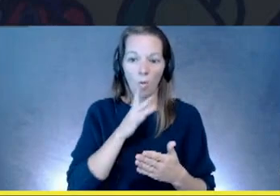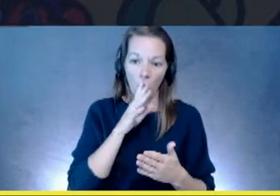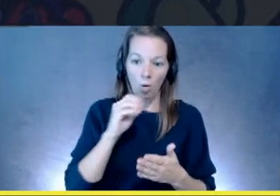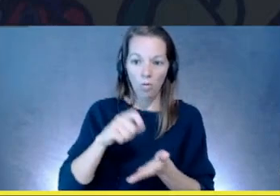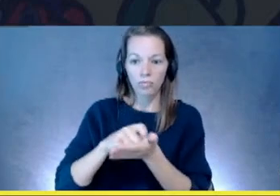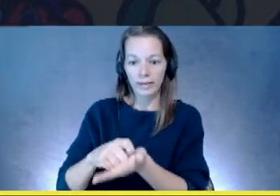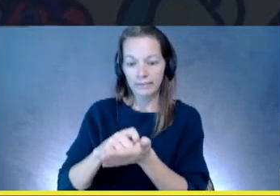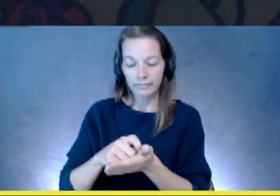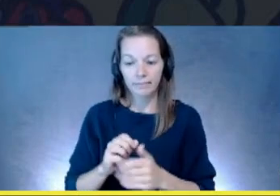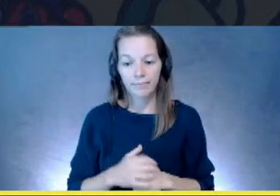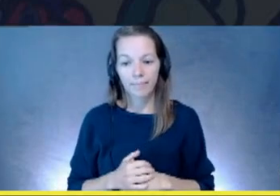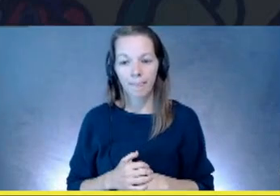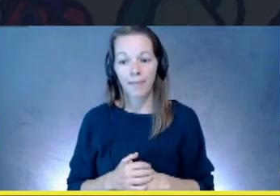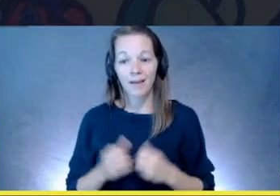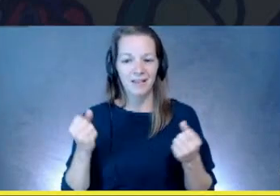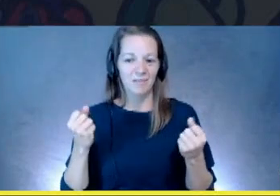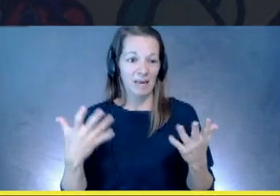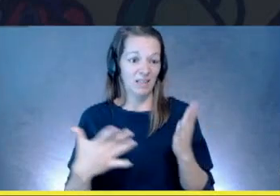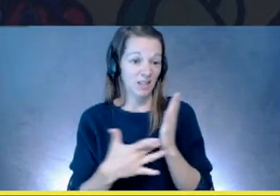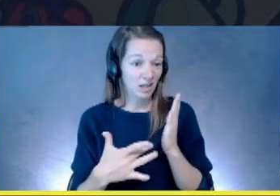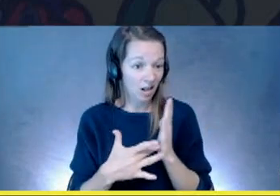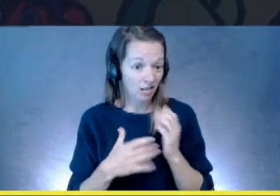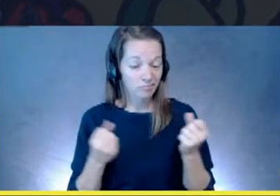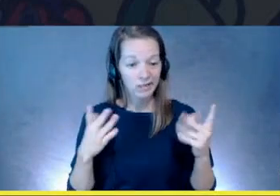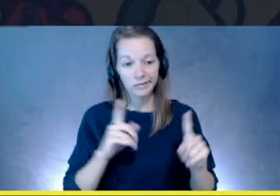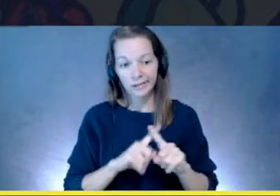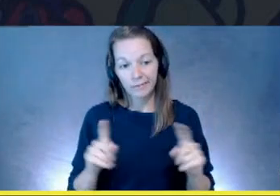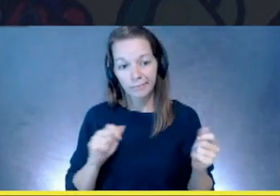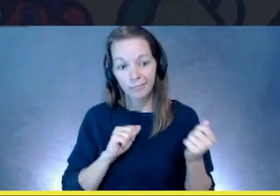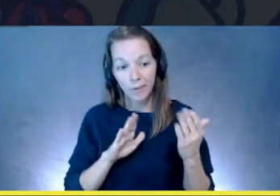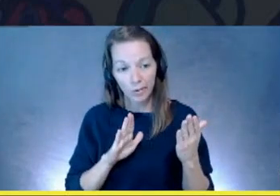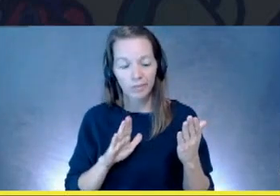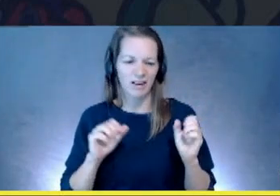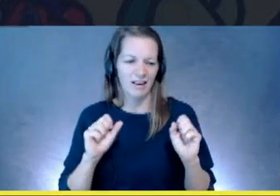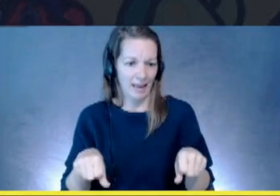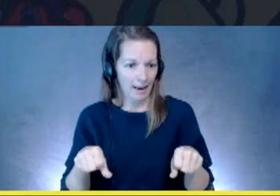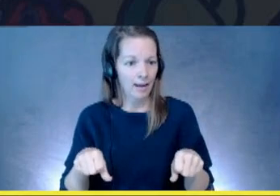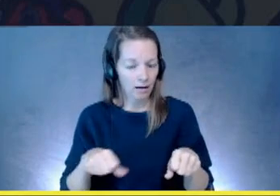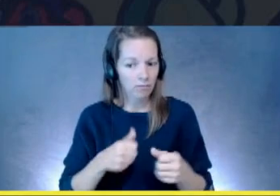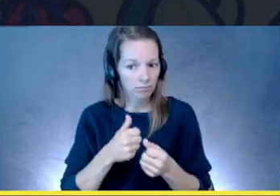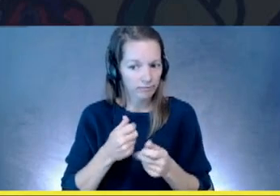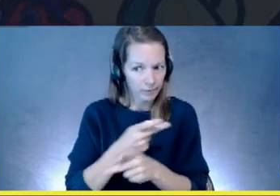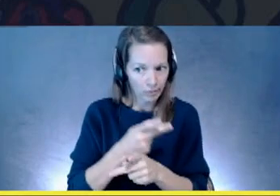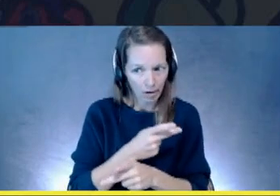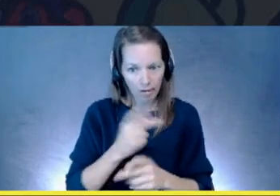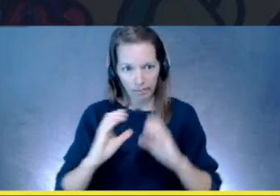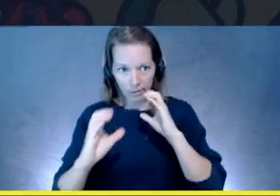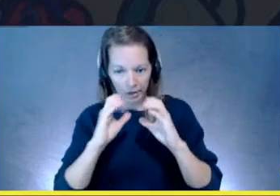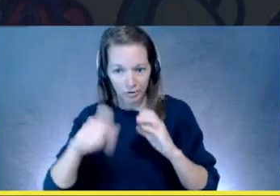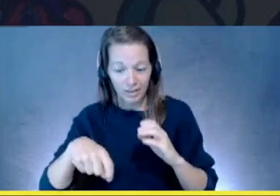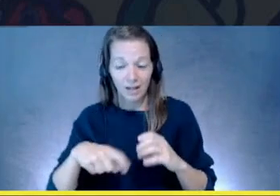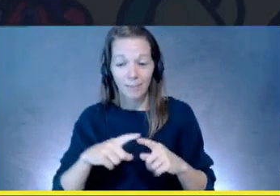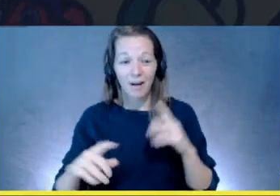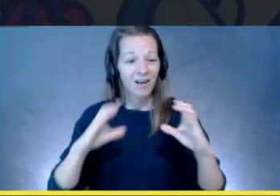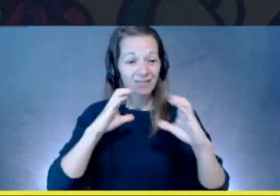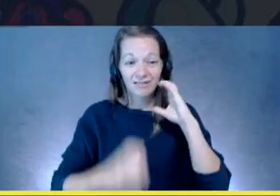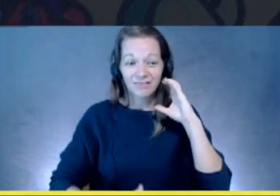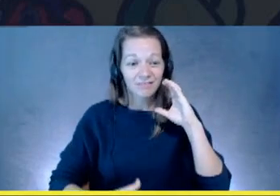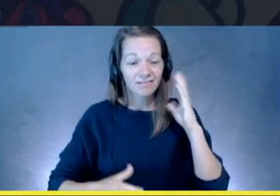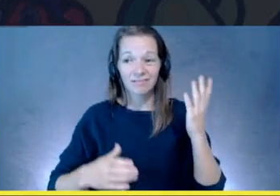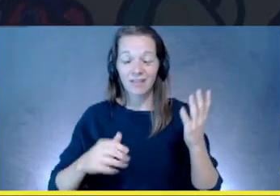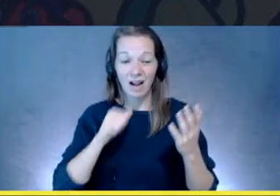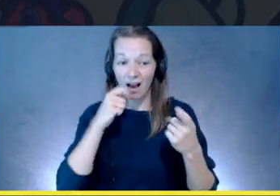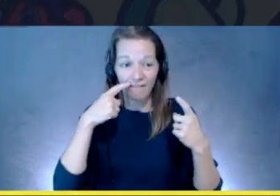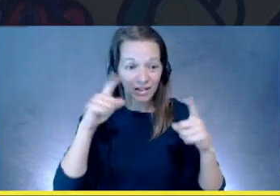and technologies now exist to accommodate communication needs. However, ineffective communication remains one of the most